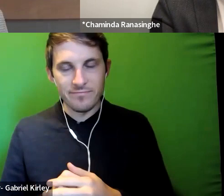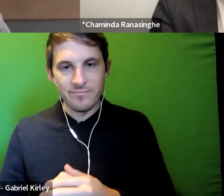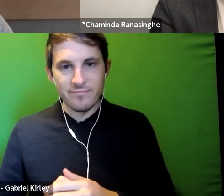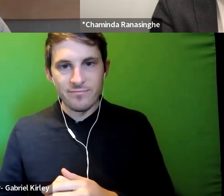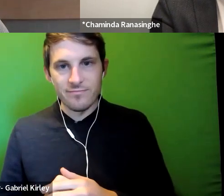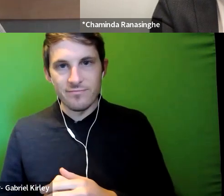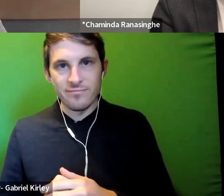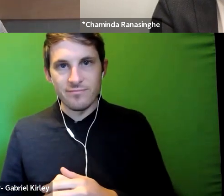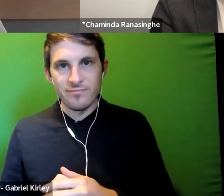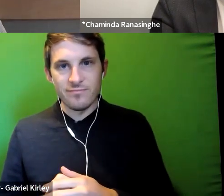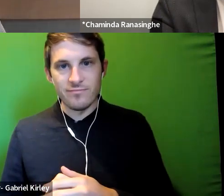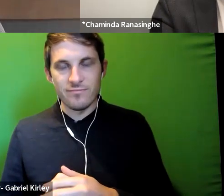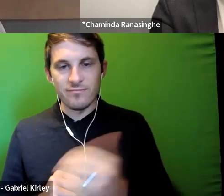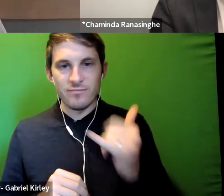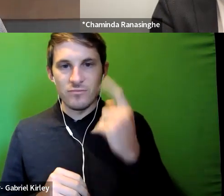Maybe might be the camera off.